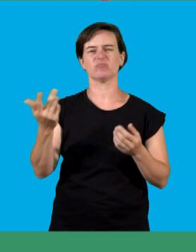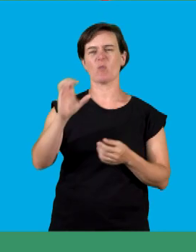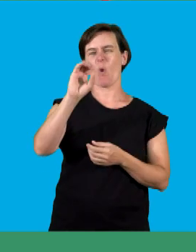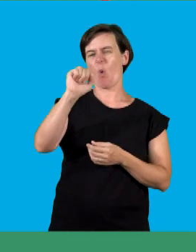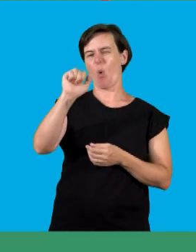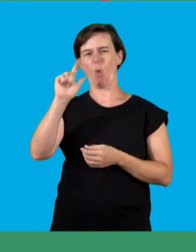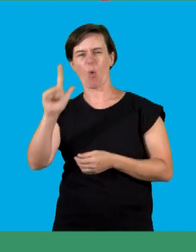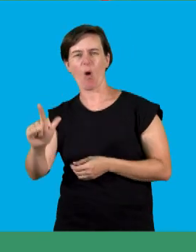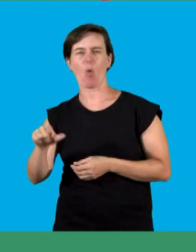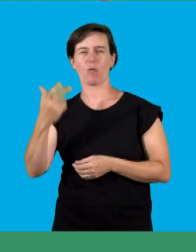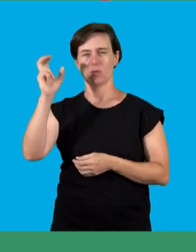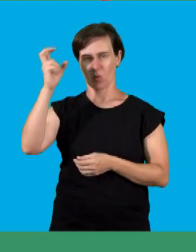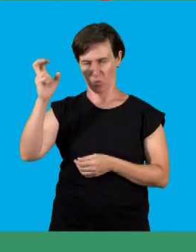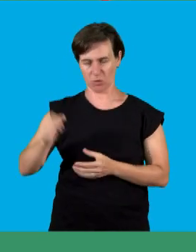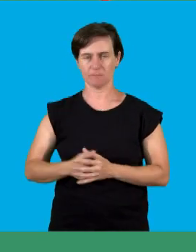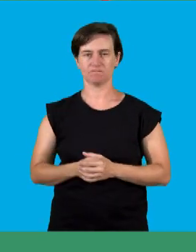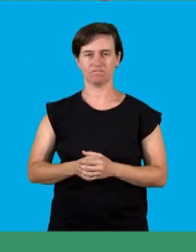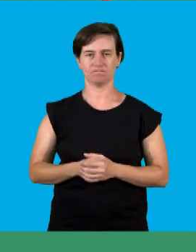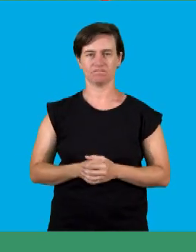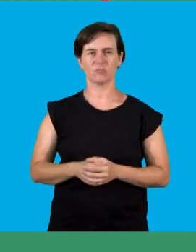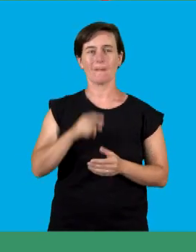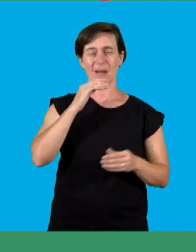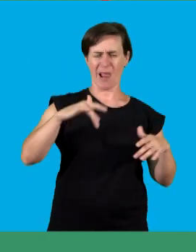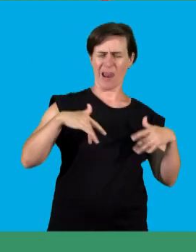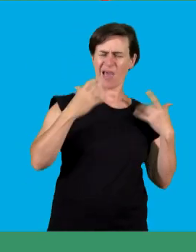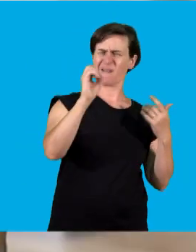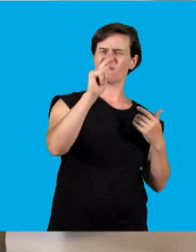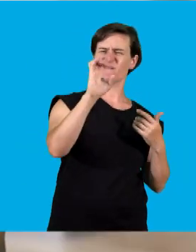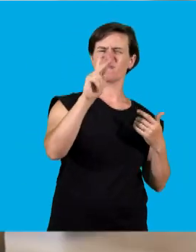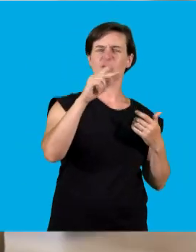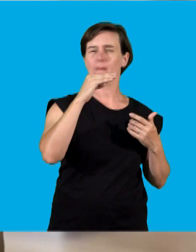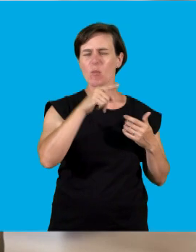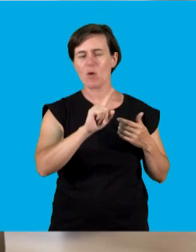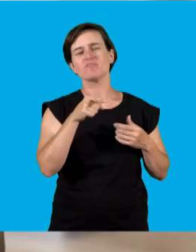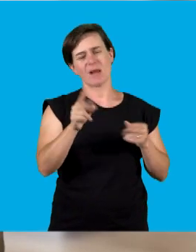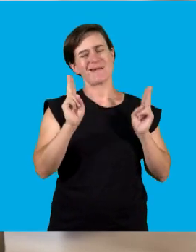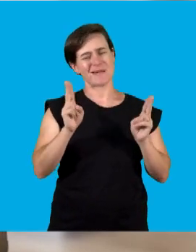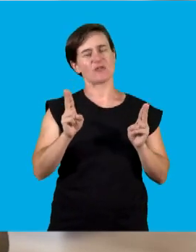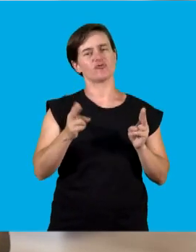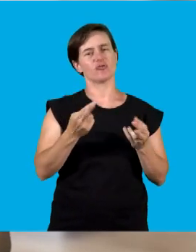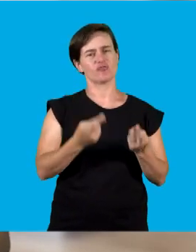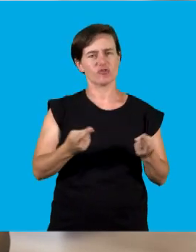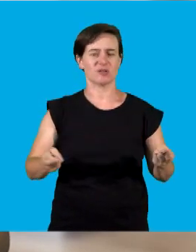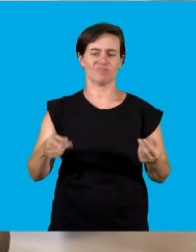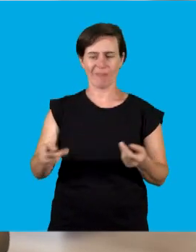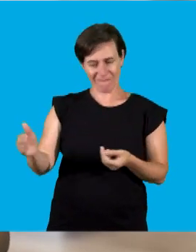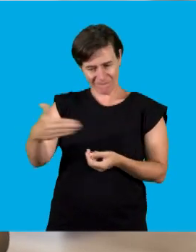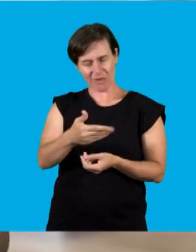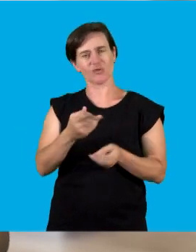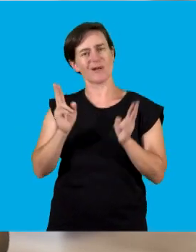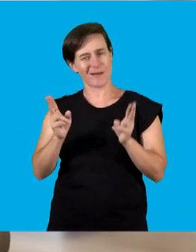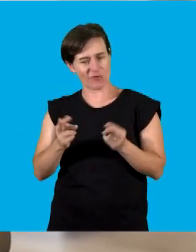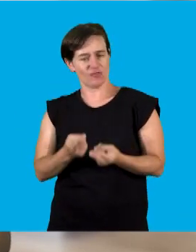coal, and your gold. So obviously our livestock is a natural resource. Our fish, they're a